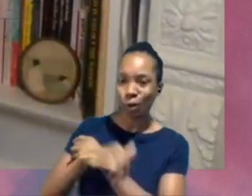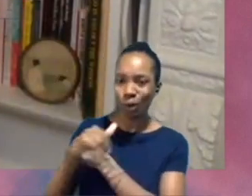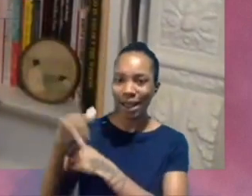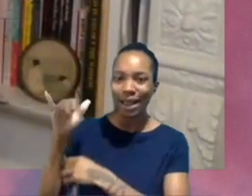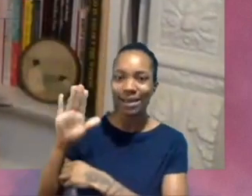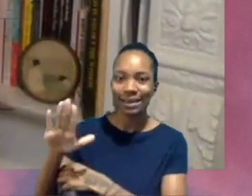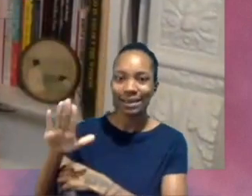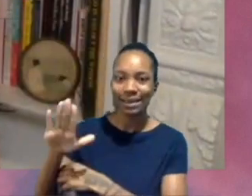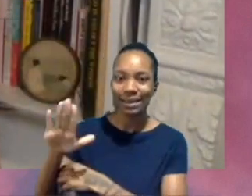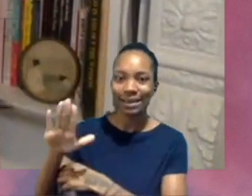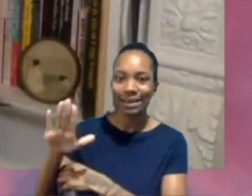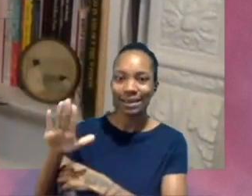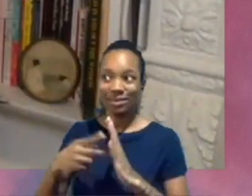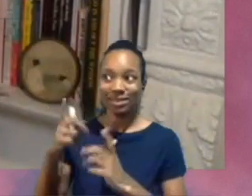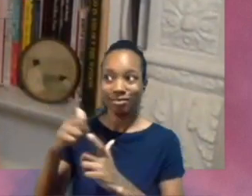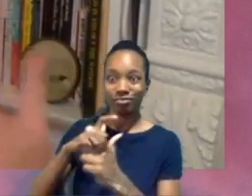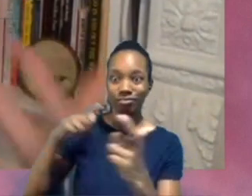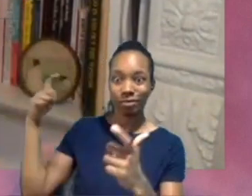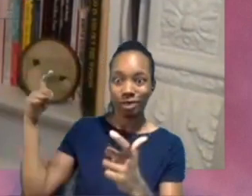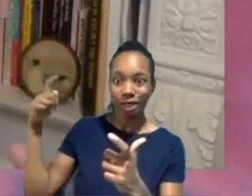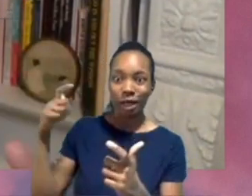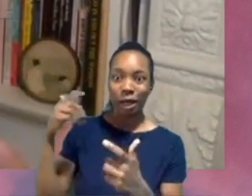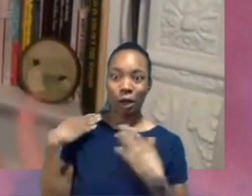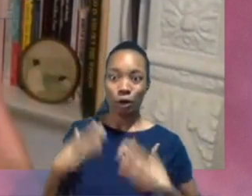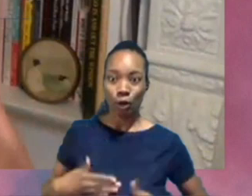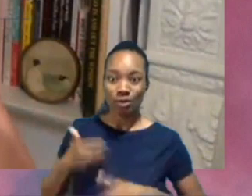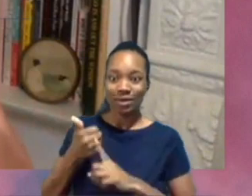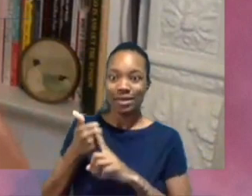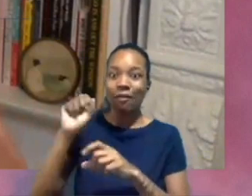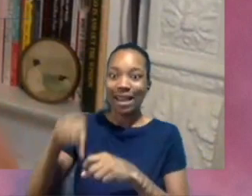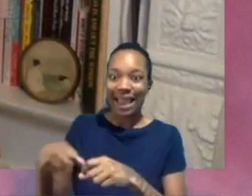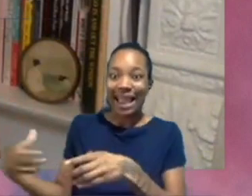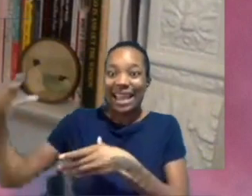how big it is. So Kaveh shared this